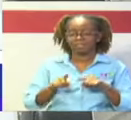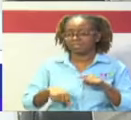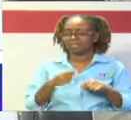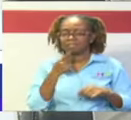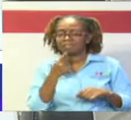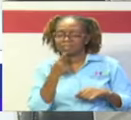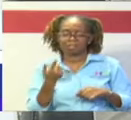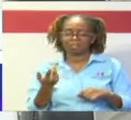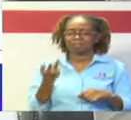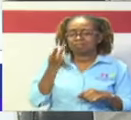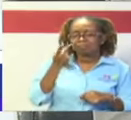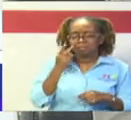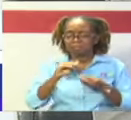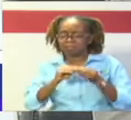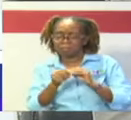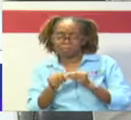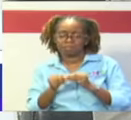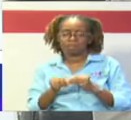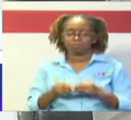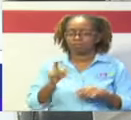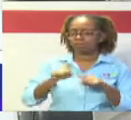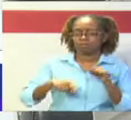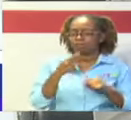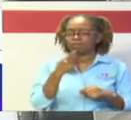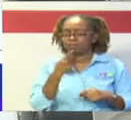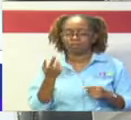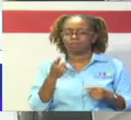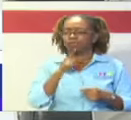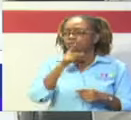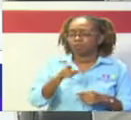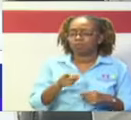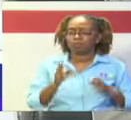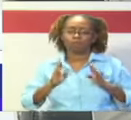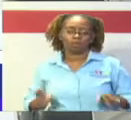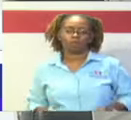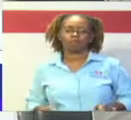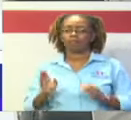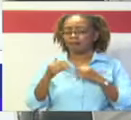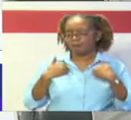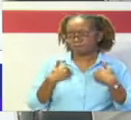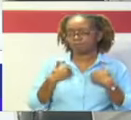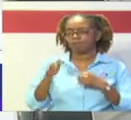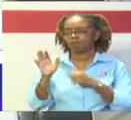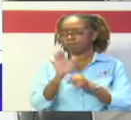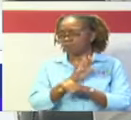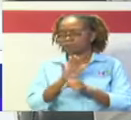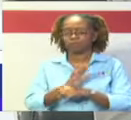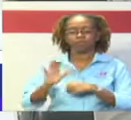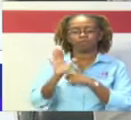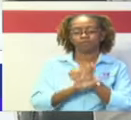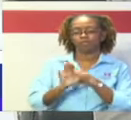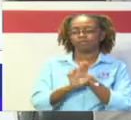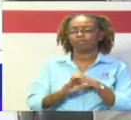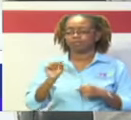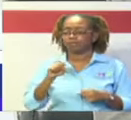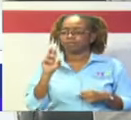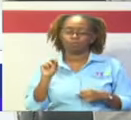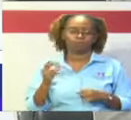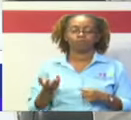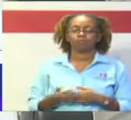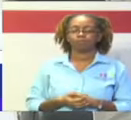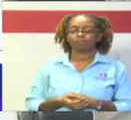of the existing vaccine policy, that hasn't changed. So we will just want to advise that the additional precautions